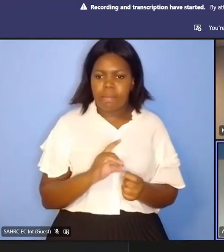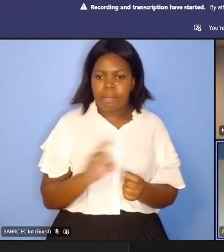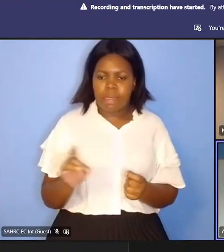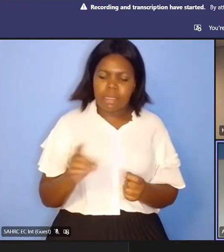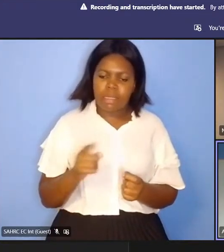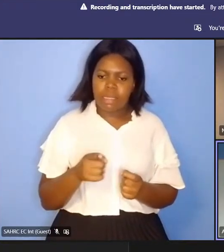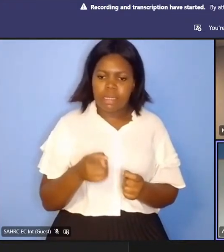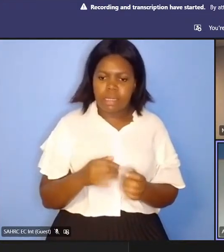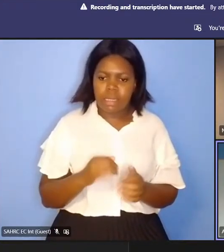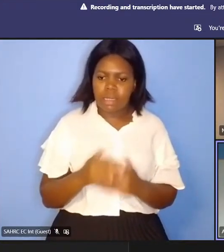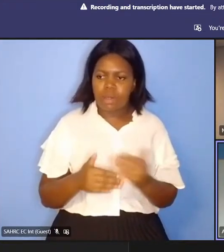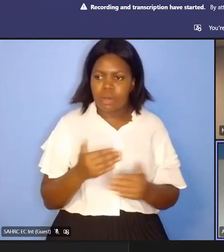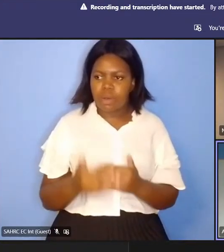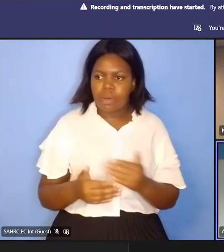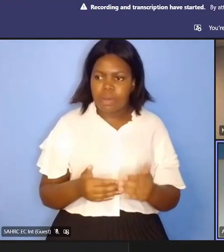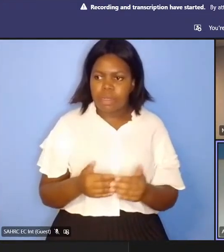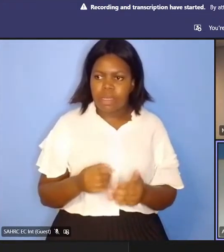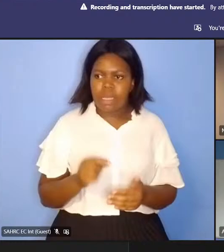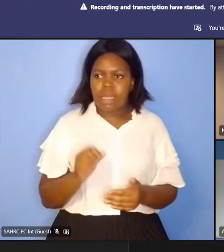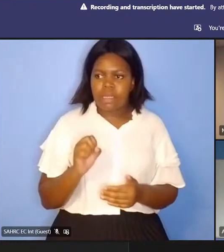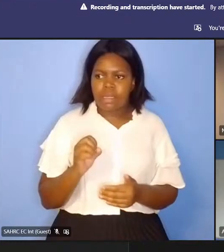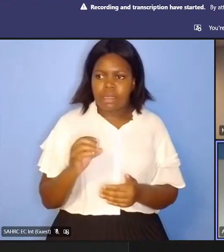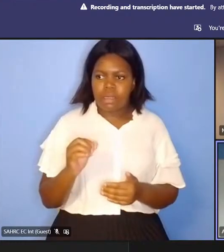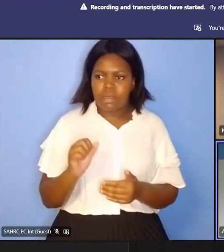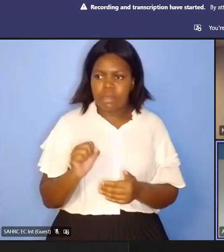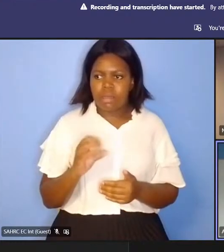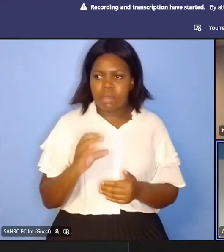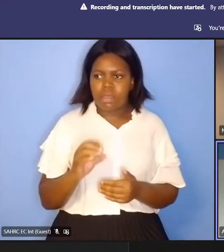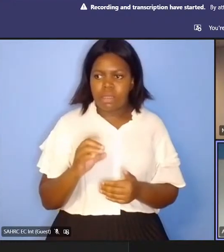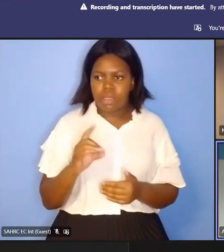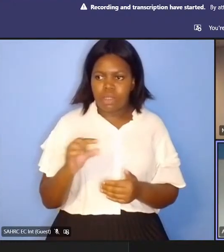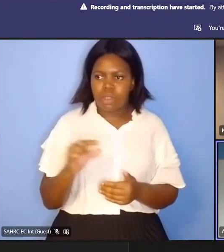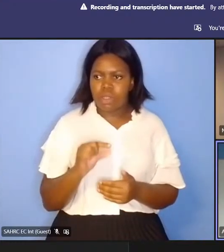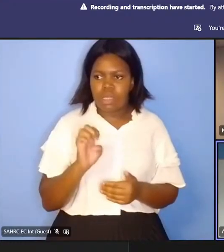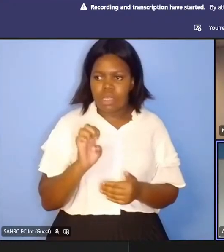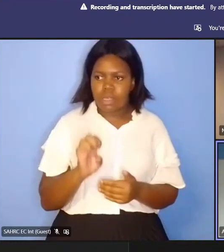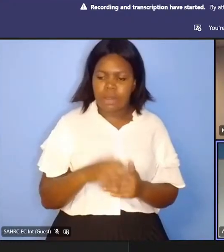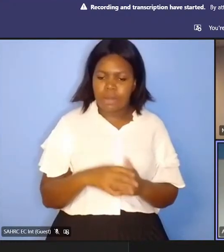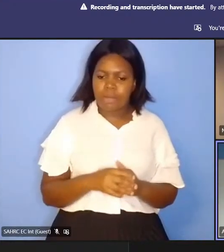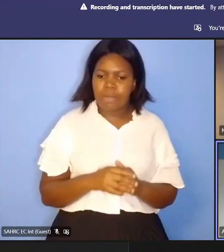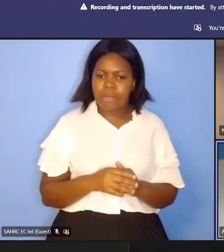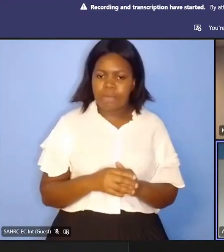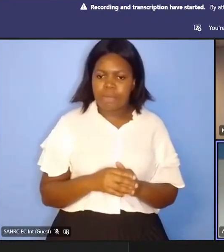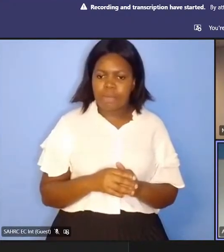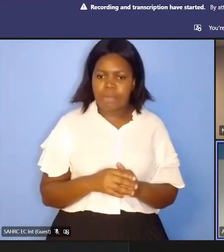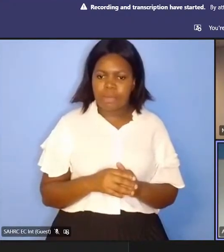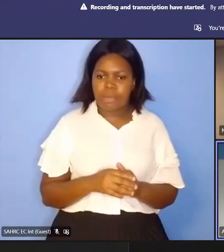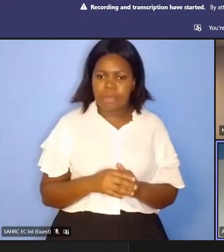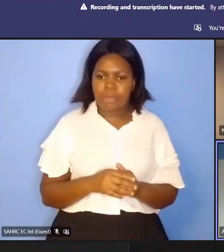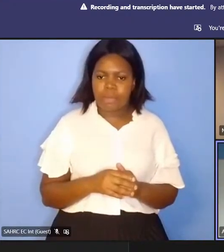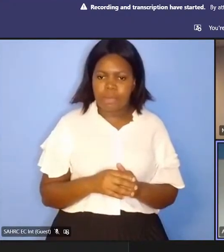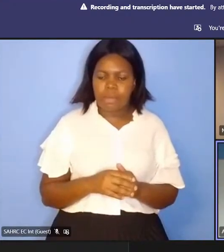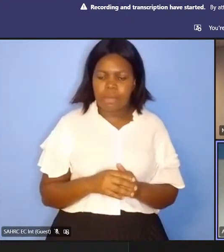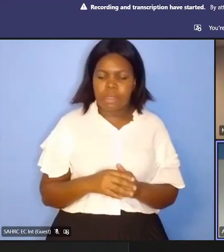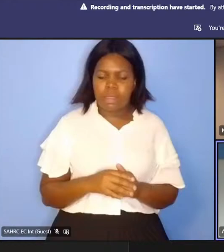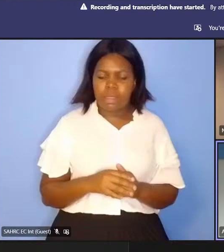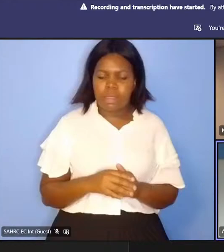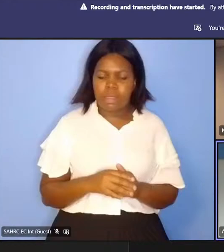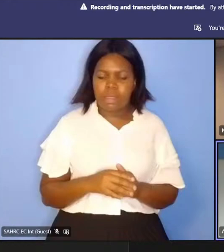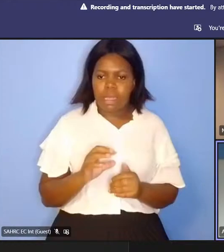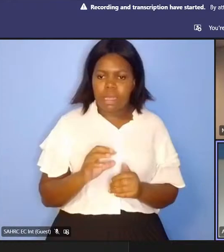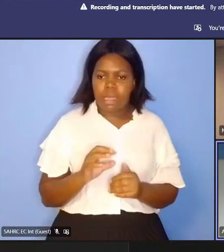to the CGE, to include some of those issues also in our recommendations